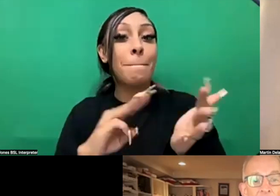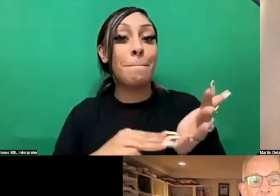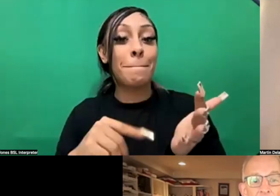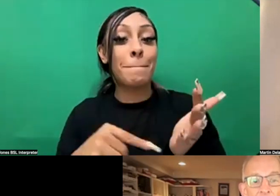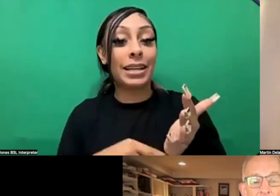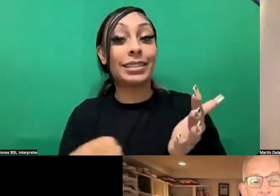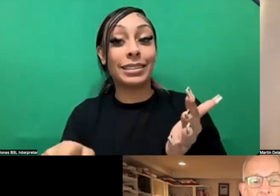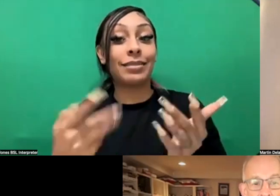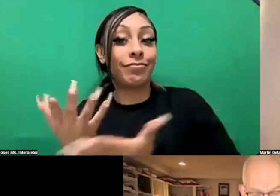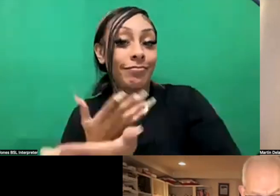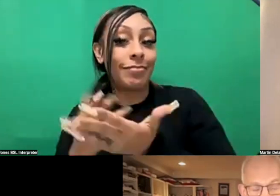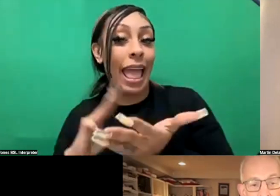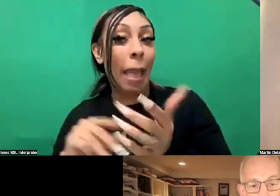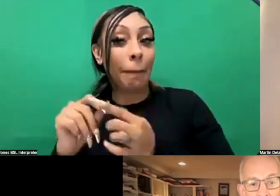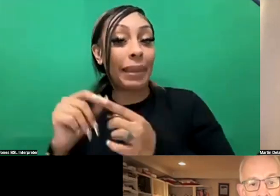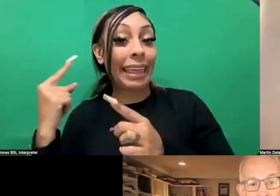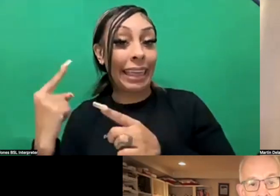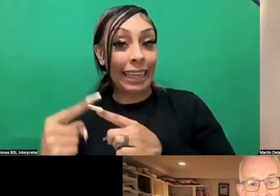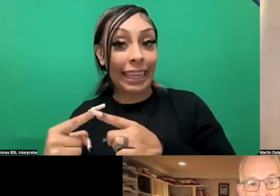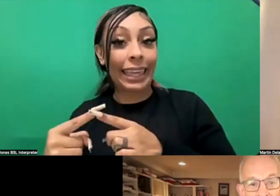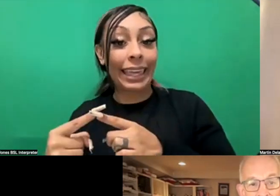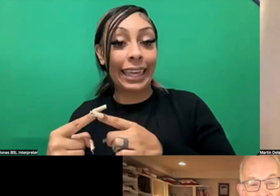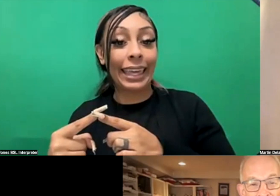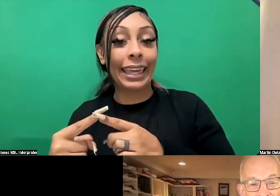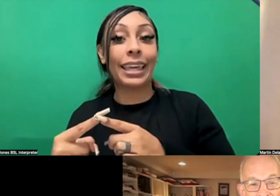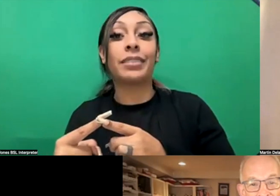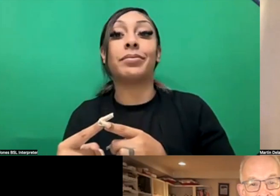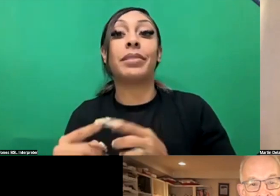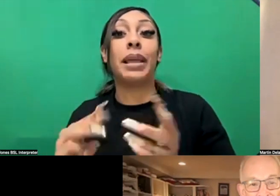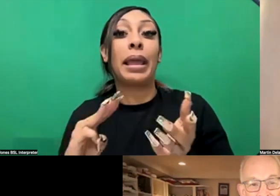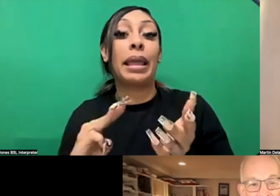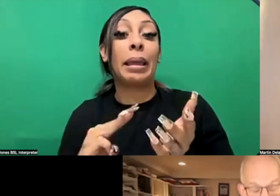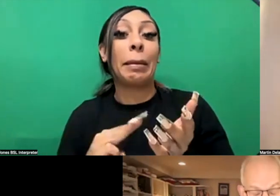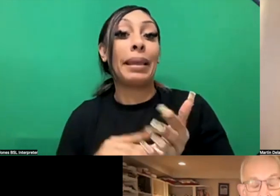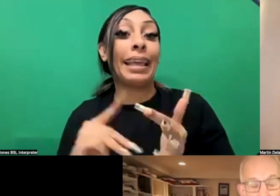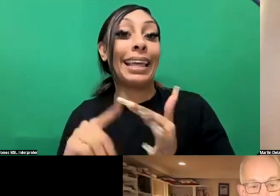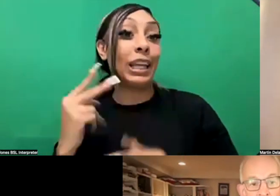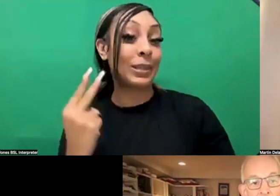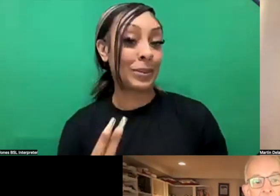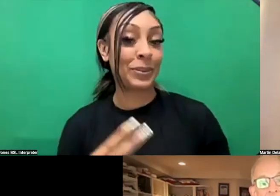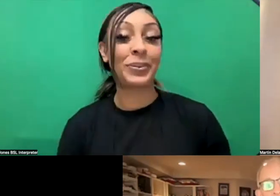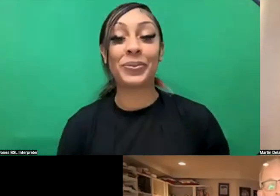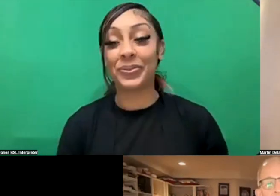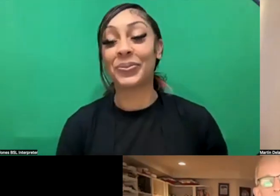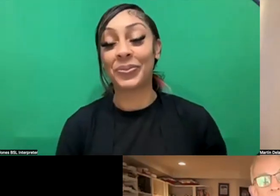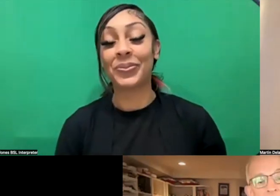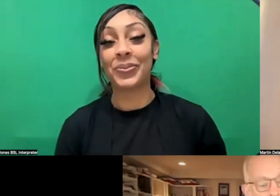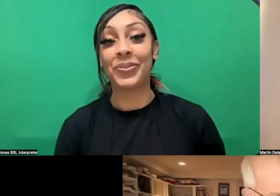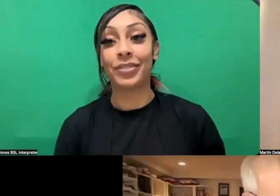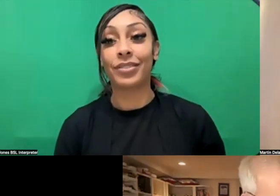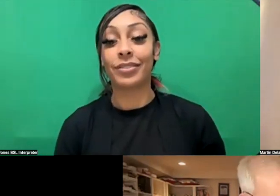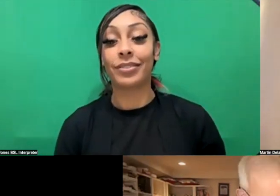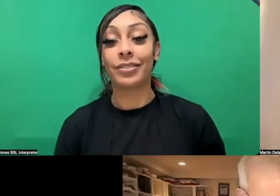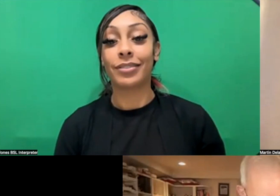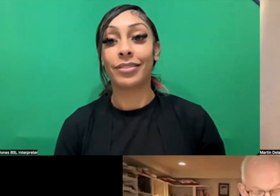MPE and possibly MIDI 2, which I know nothing about, I must admit. And we'll talk a little bit more about